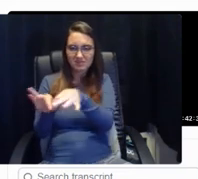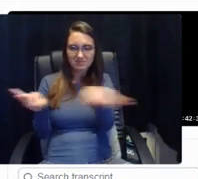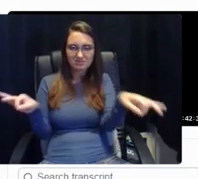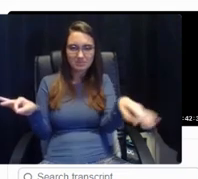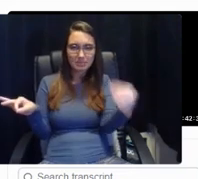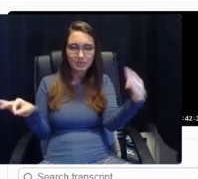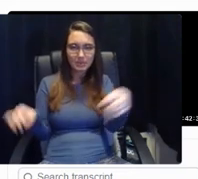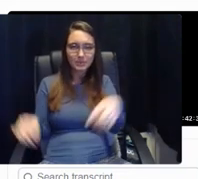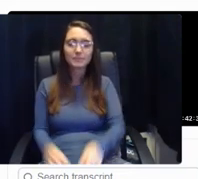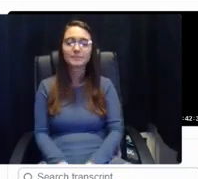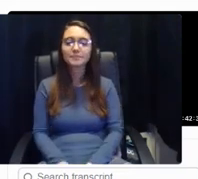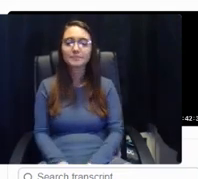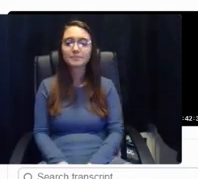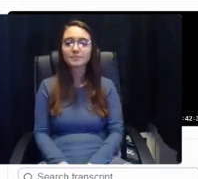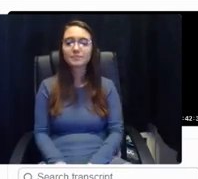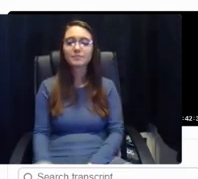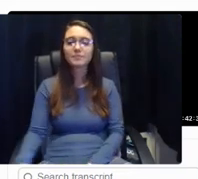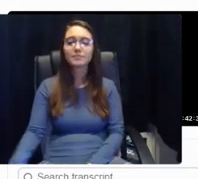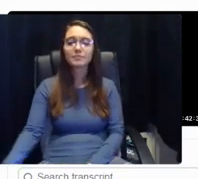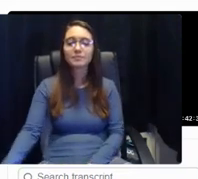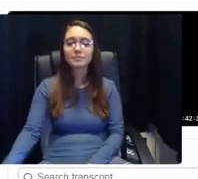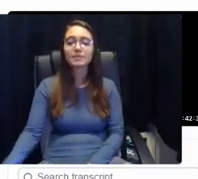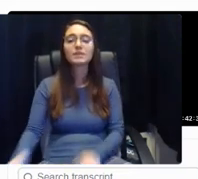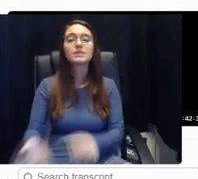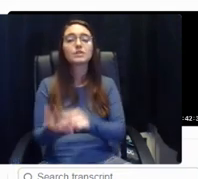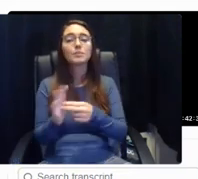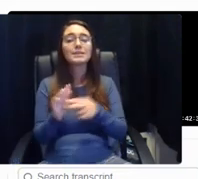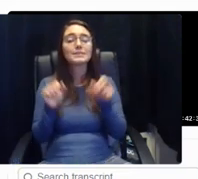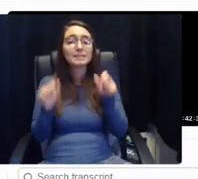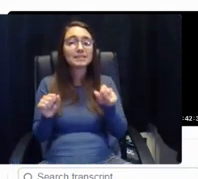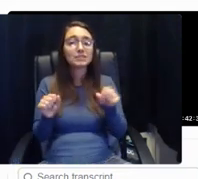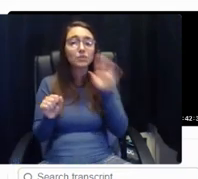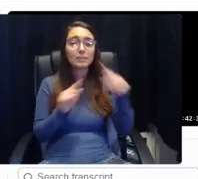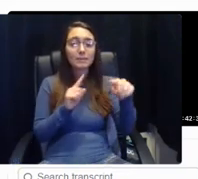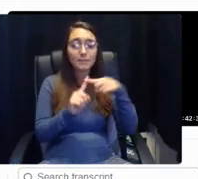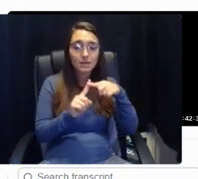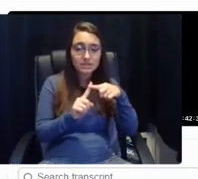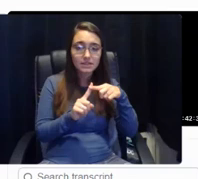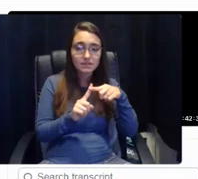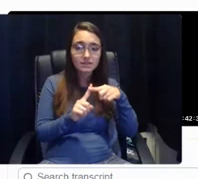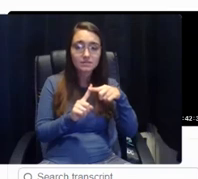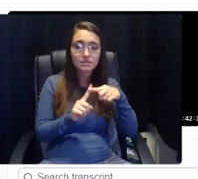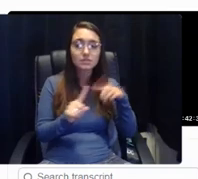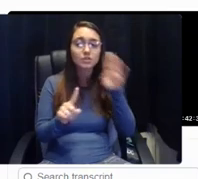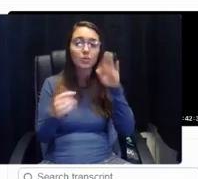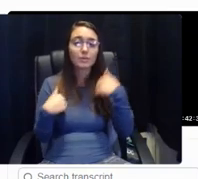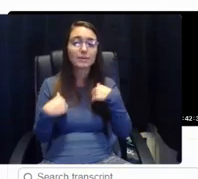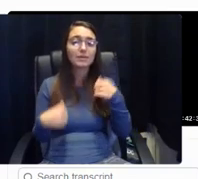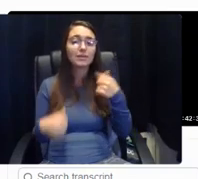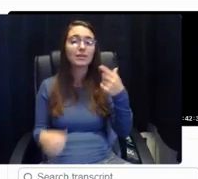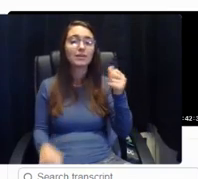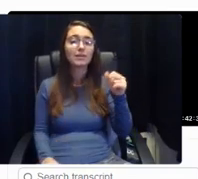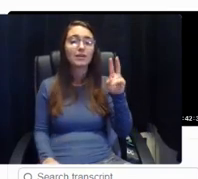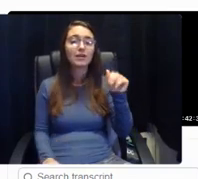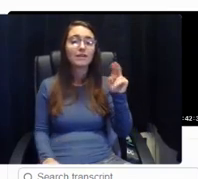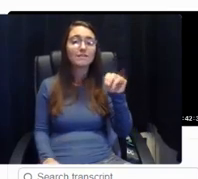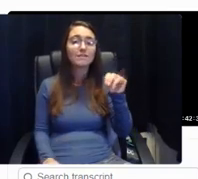the potential is positive, therefore we call galvanic cell, or is negative, that's means called